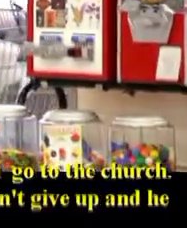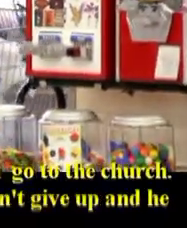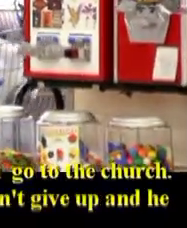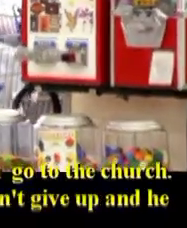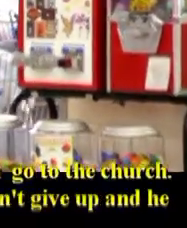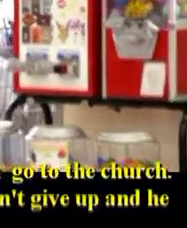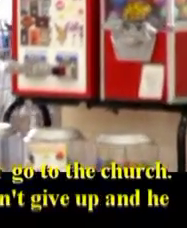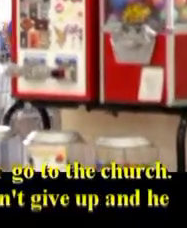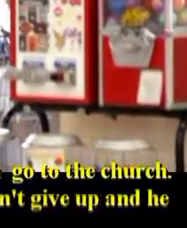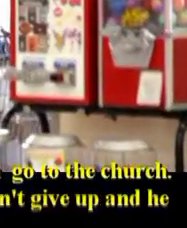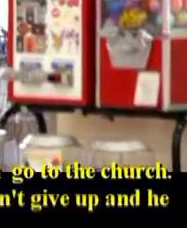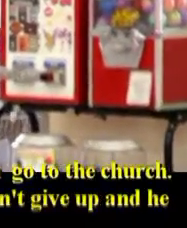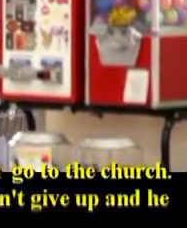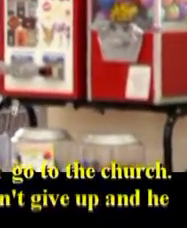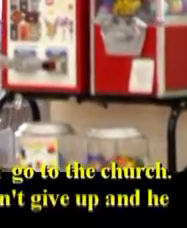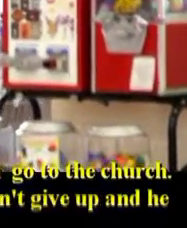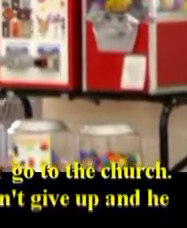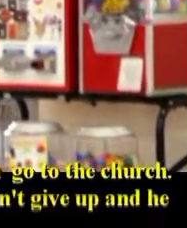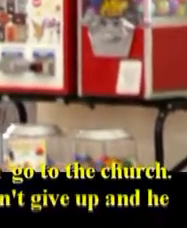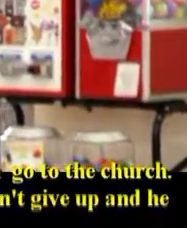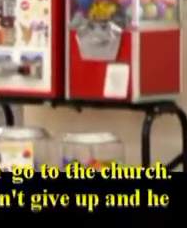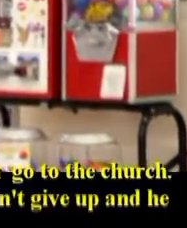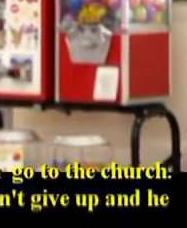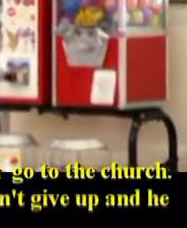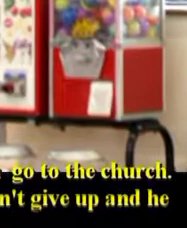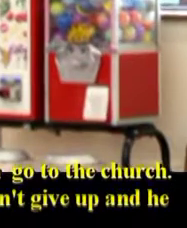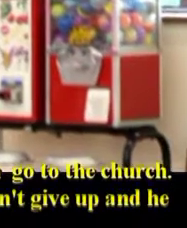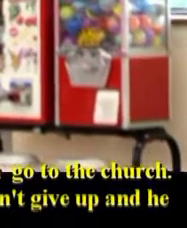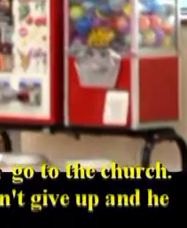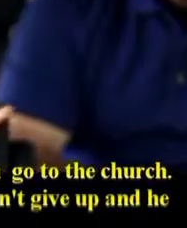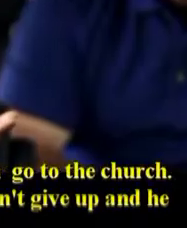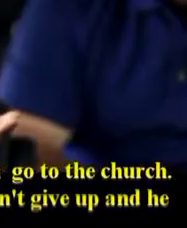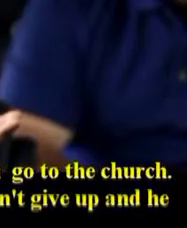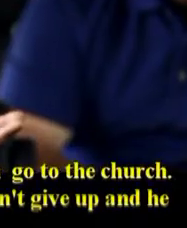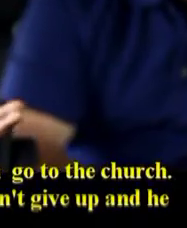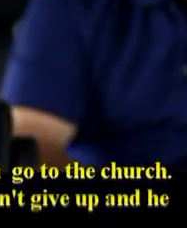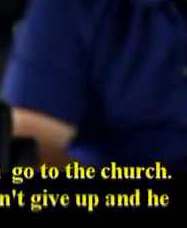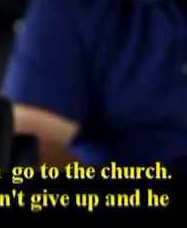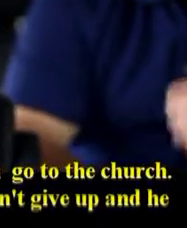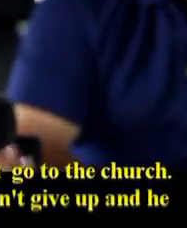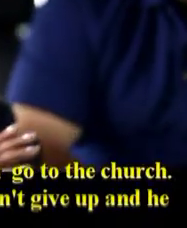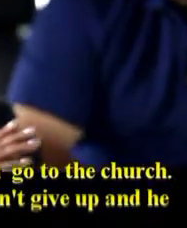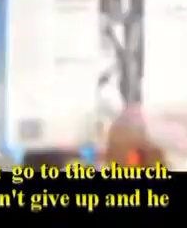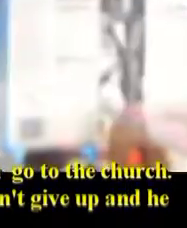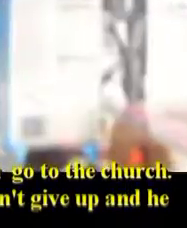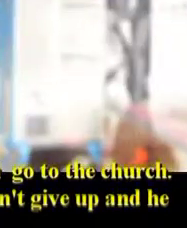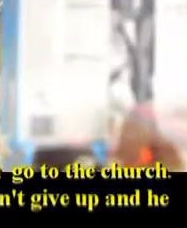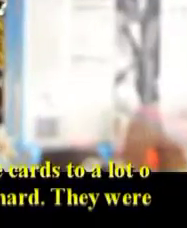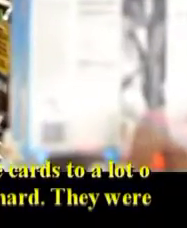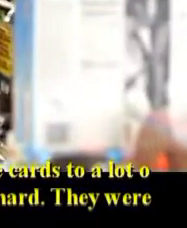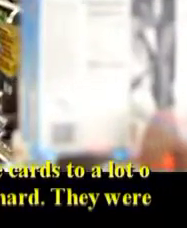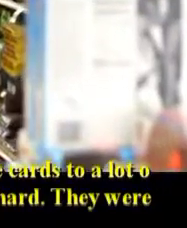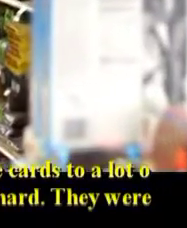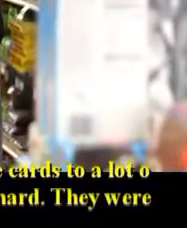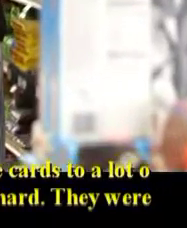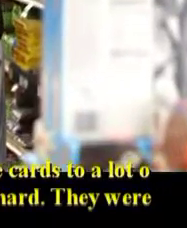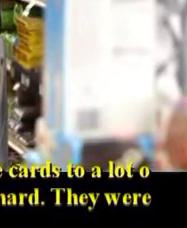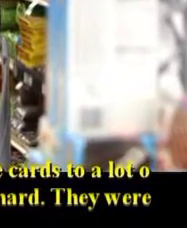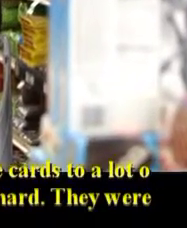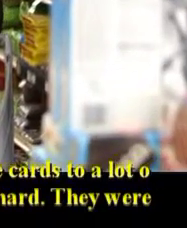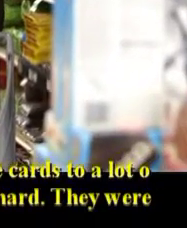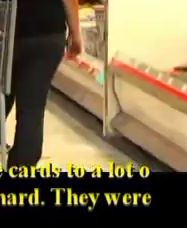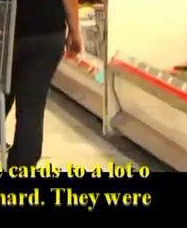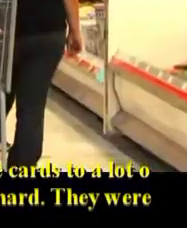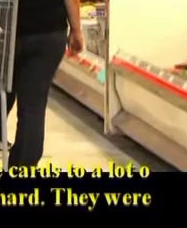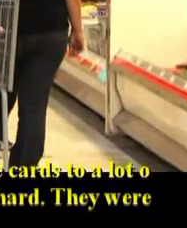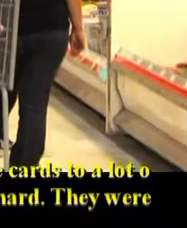take the card. Yeah. And she was like, no, I'm not going to come to church. And I was really, you know. Didn't know what to but say. Then I didn't give up. Yeah. And he was with me. And